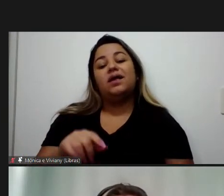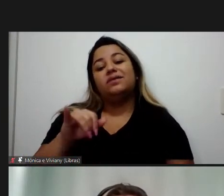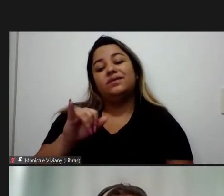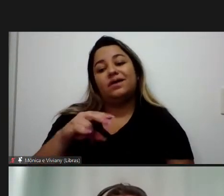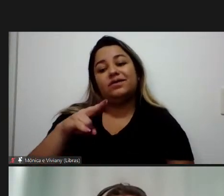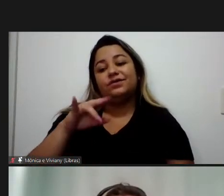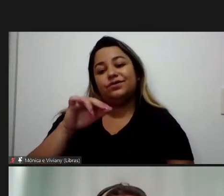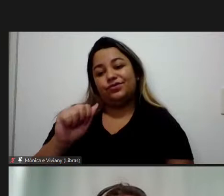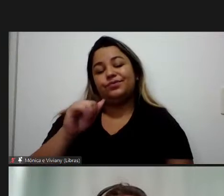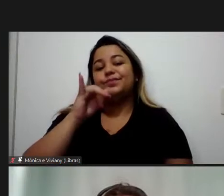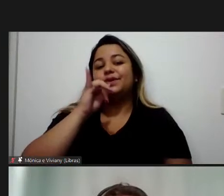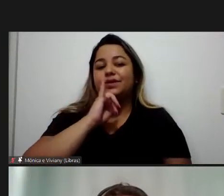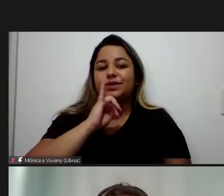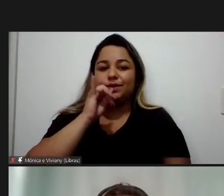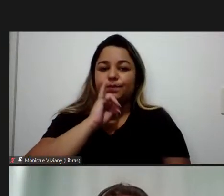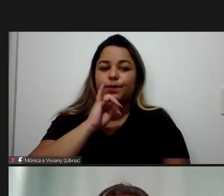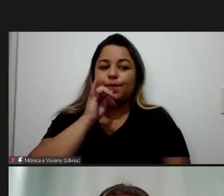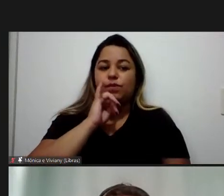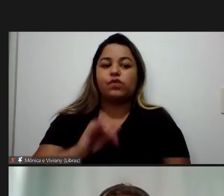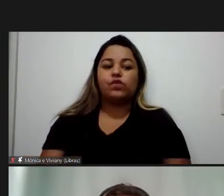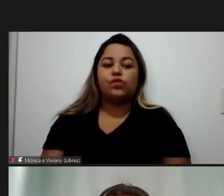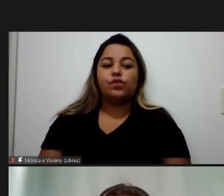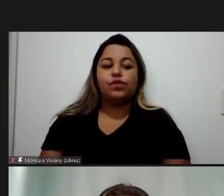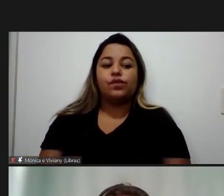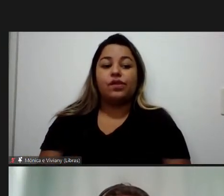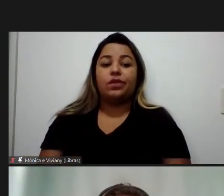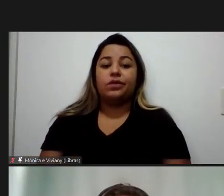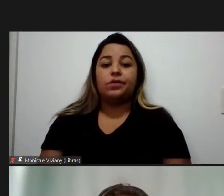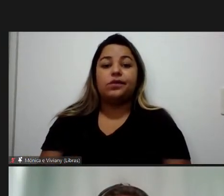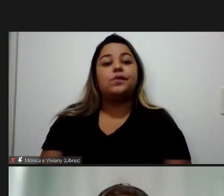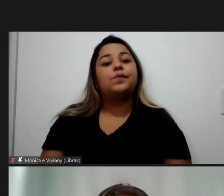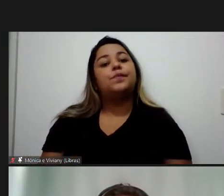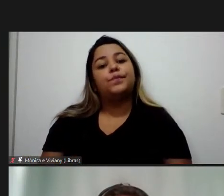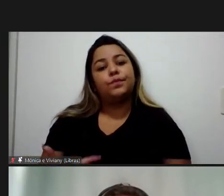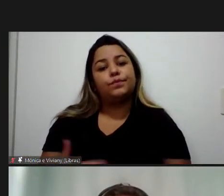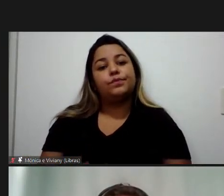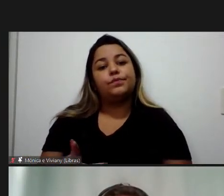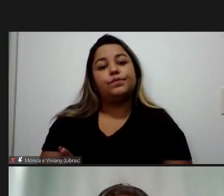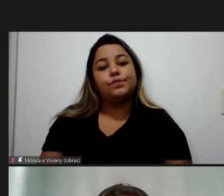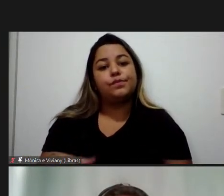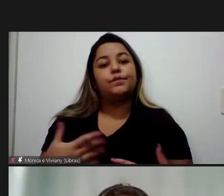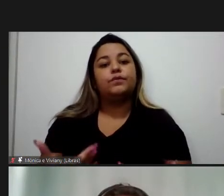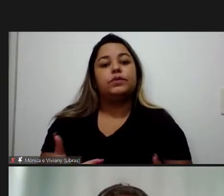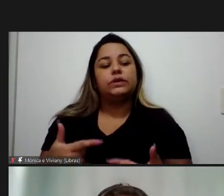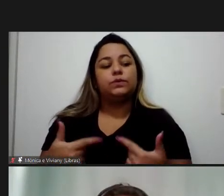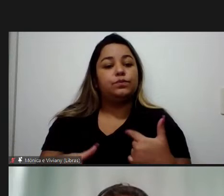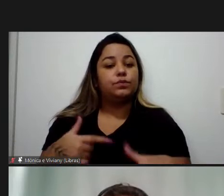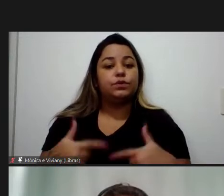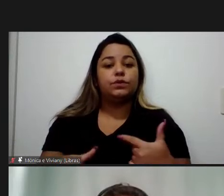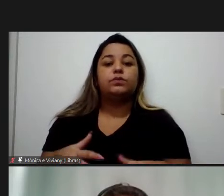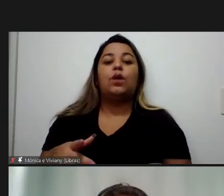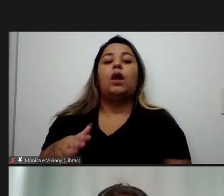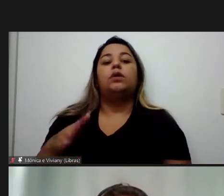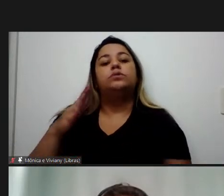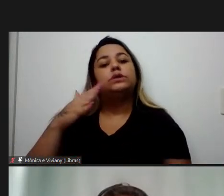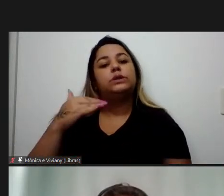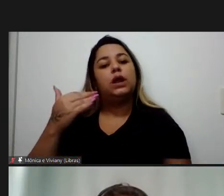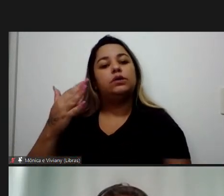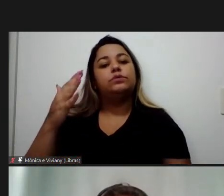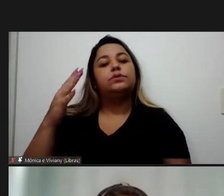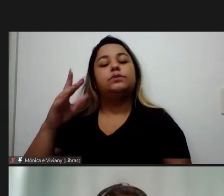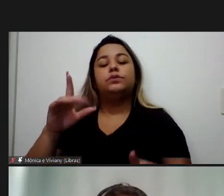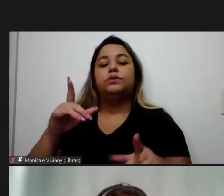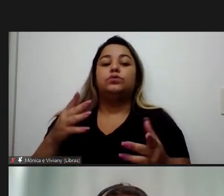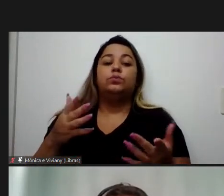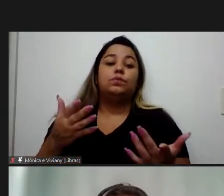in providing the services, also starting from adolescence. So I don't think I can say there's one example. There